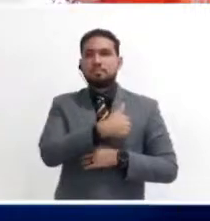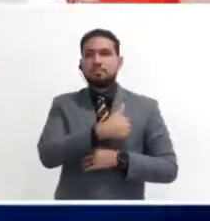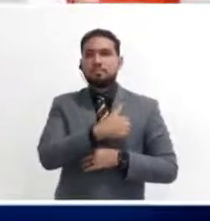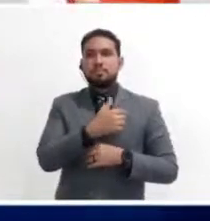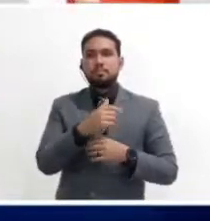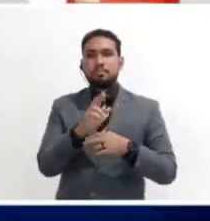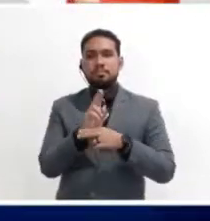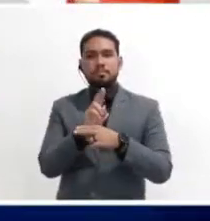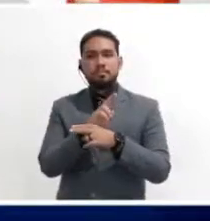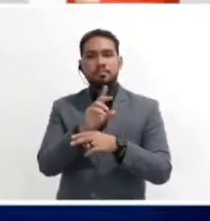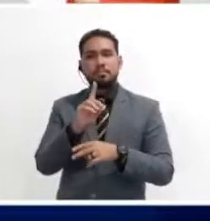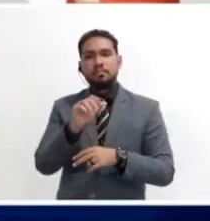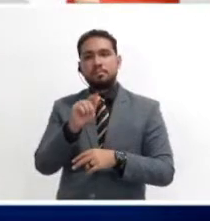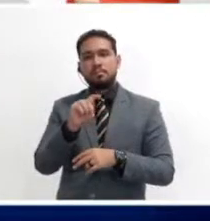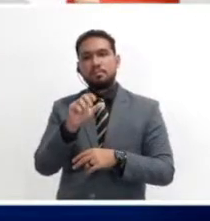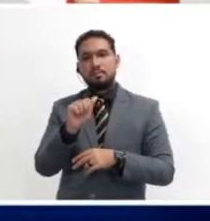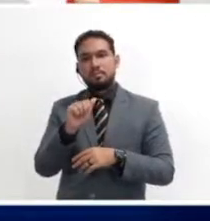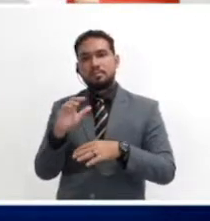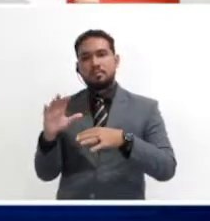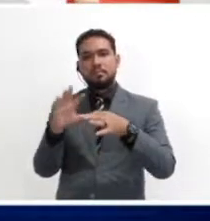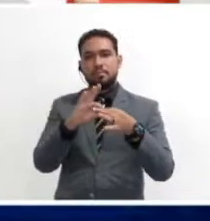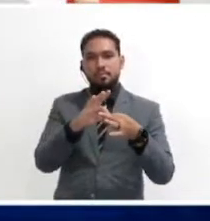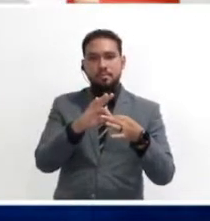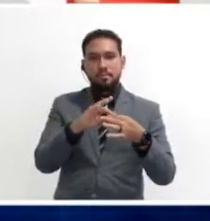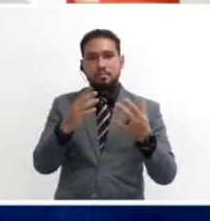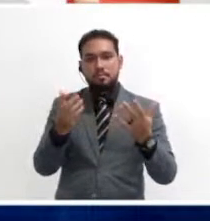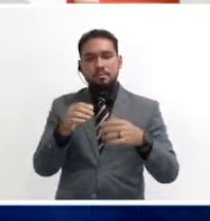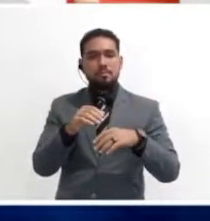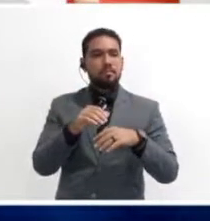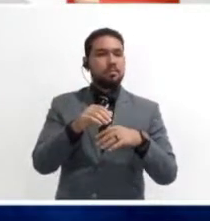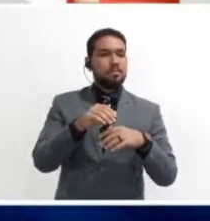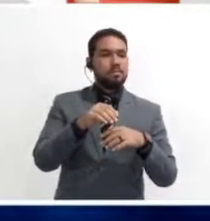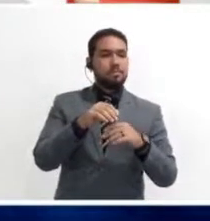form, or a die attach film, same thing.